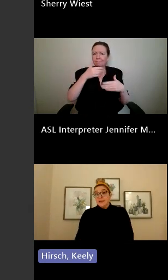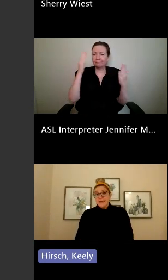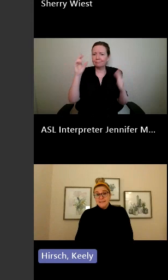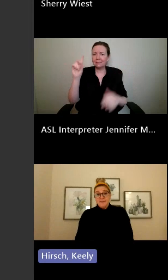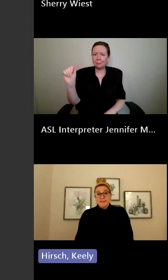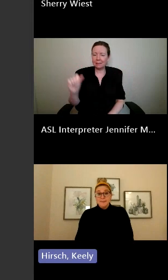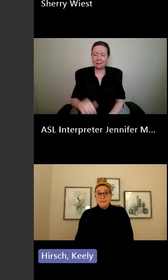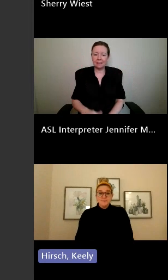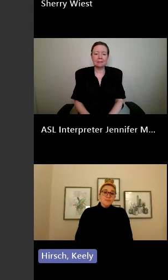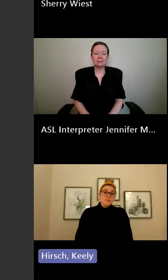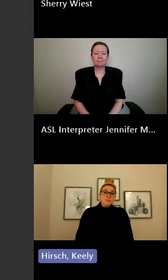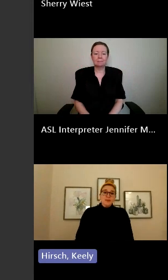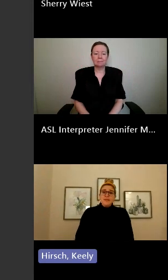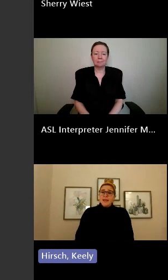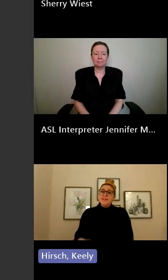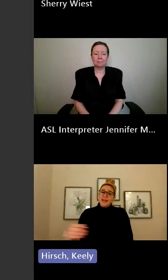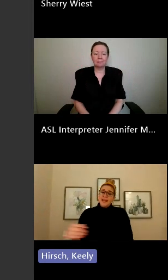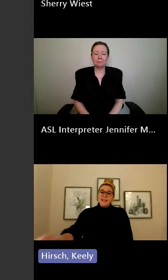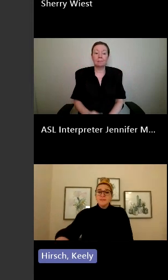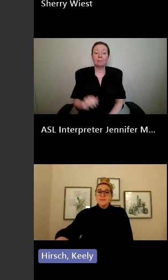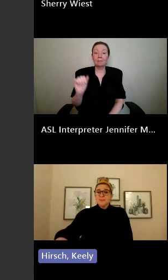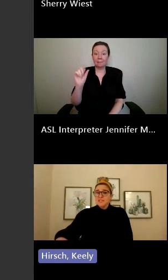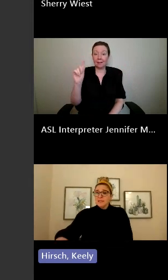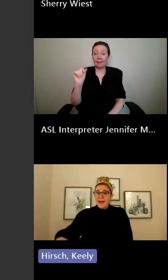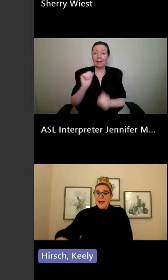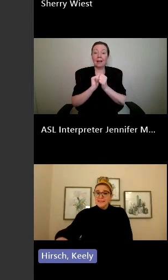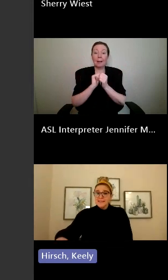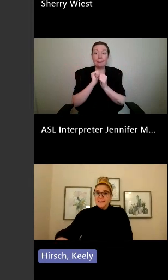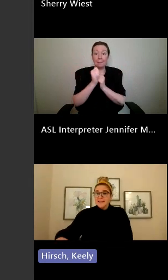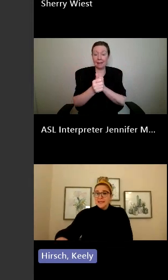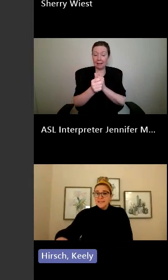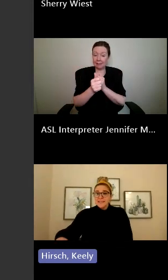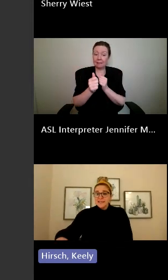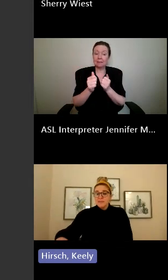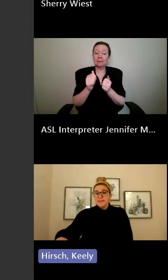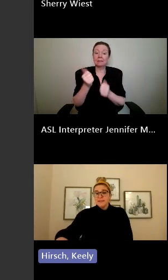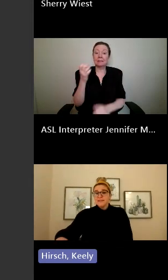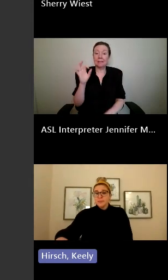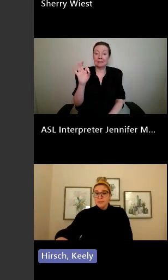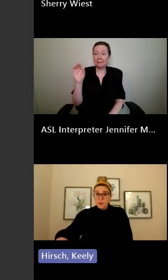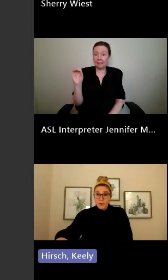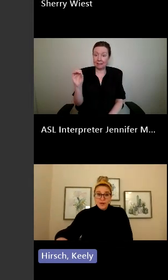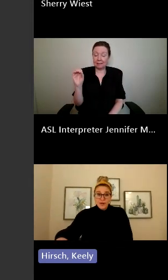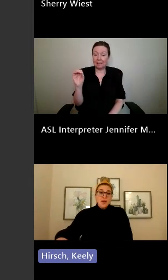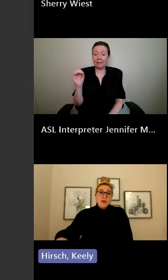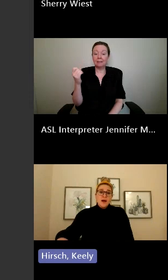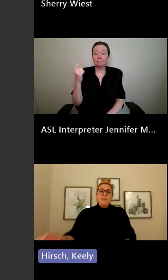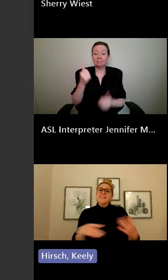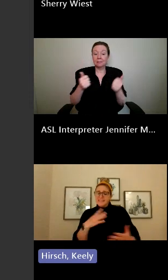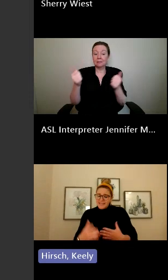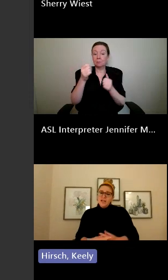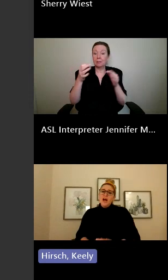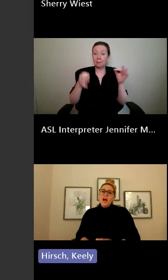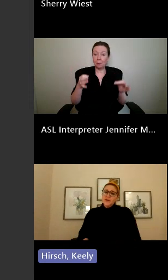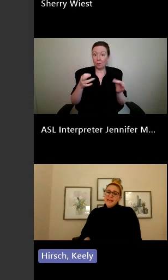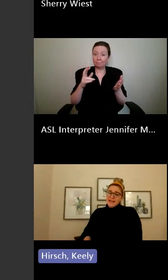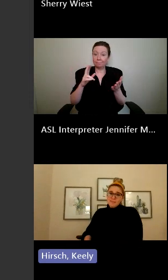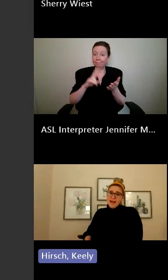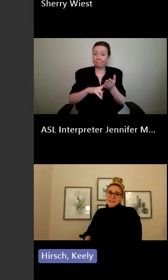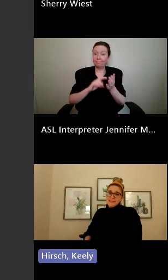disabilities or a disability. And the ADA was originally passed in 1990 by the Supreme Court. And since then,